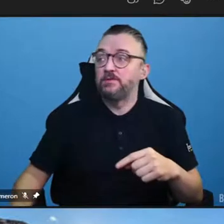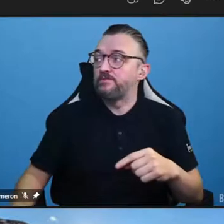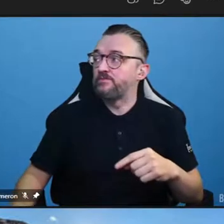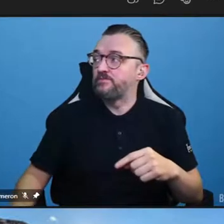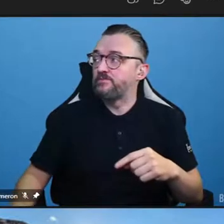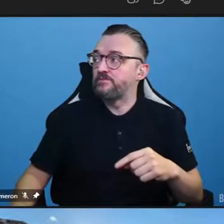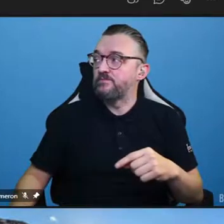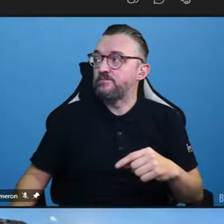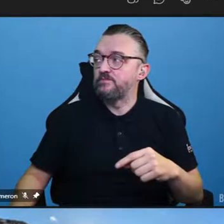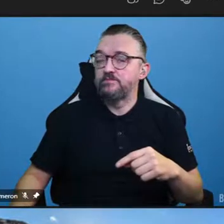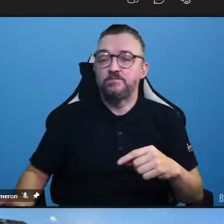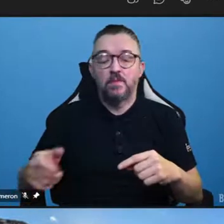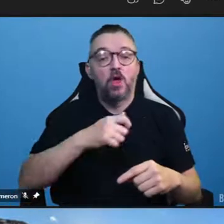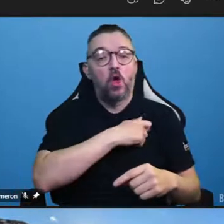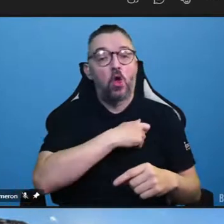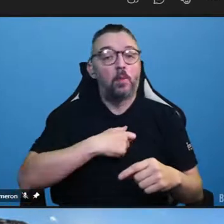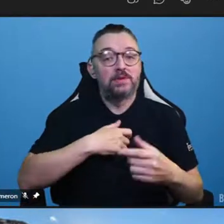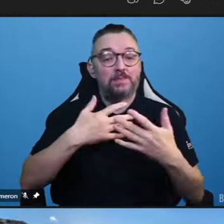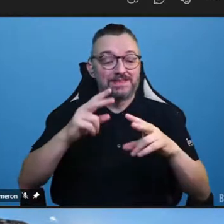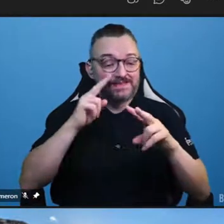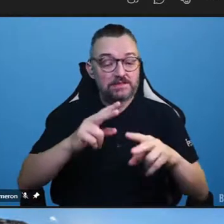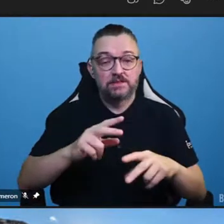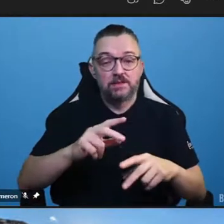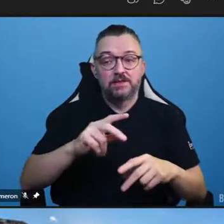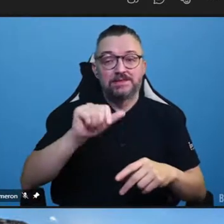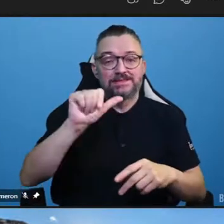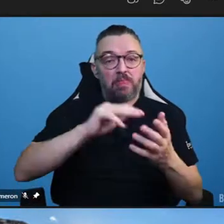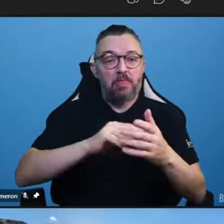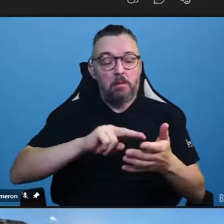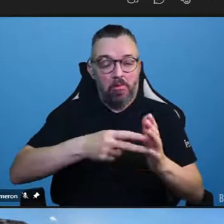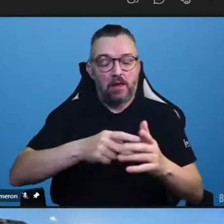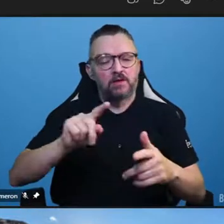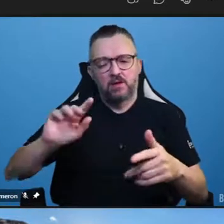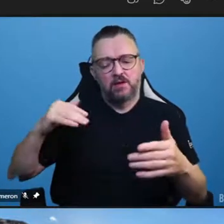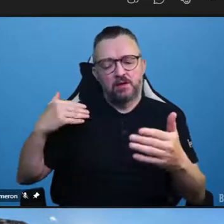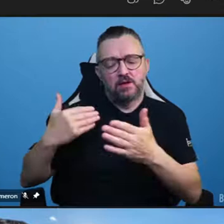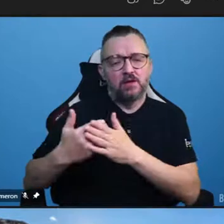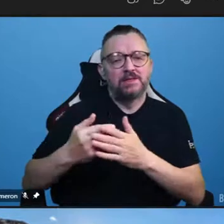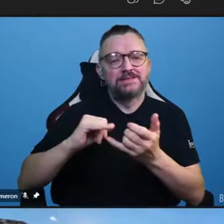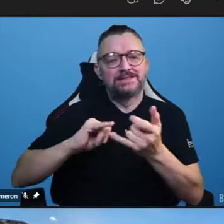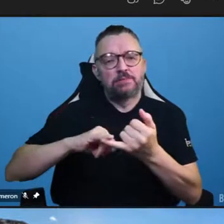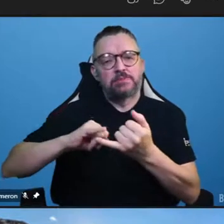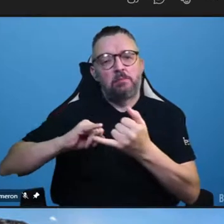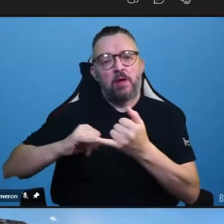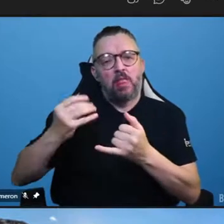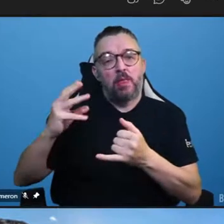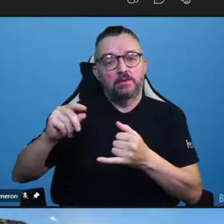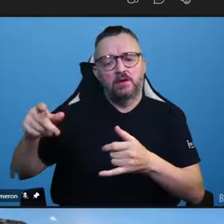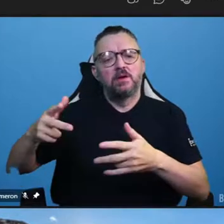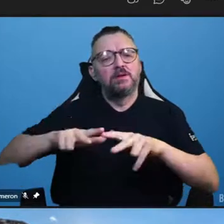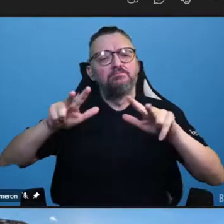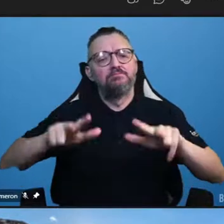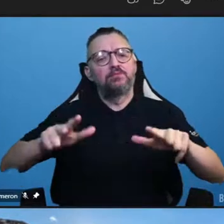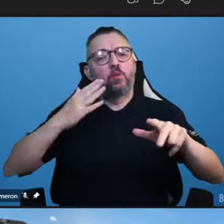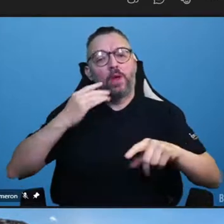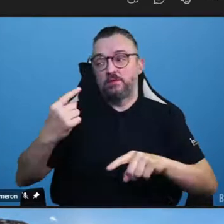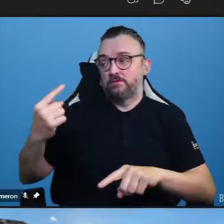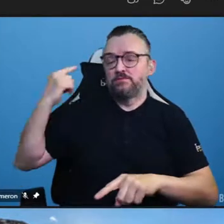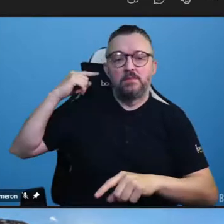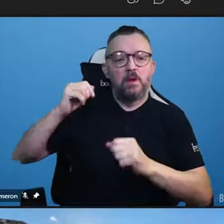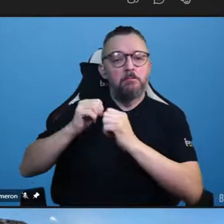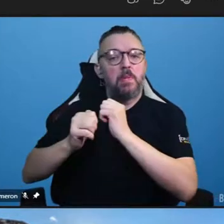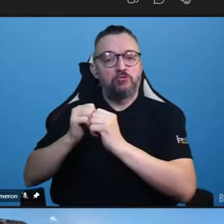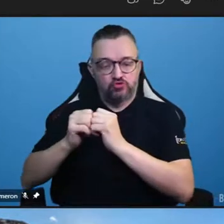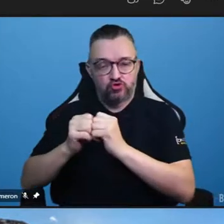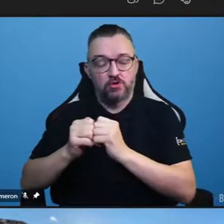already seen the first of the 6 month plans that ran through to 30 September. That was approved back in March. And appended